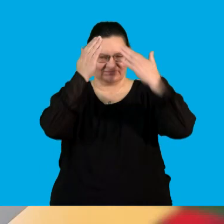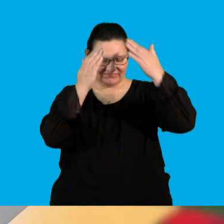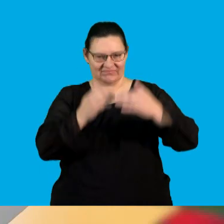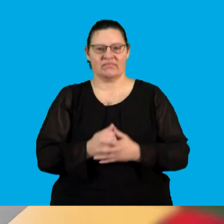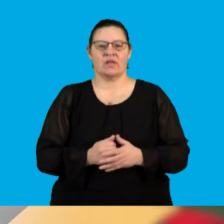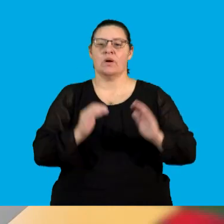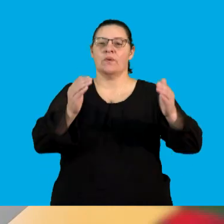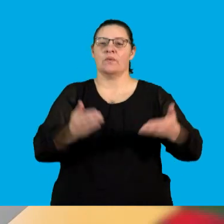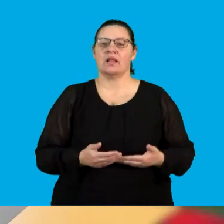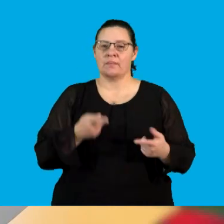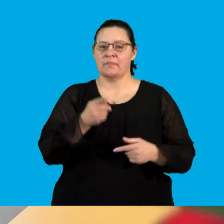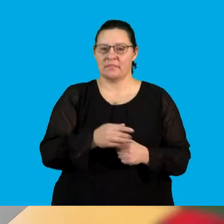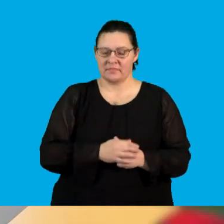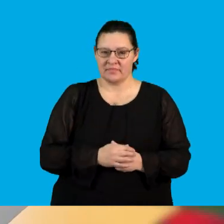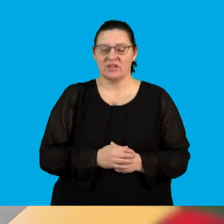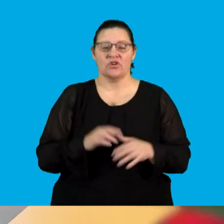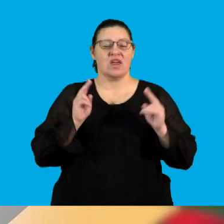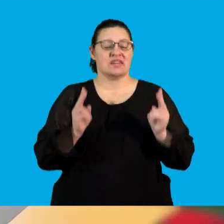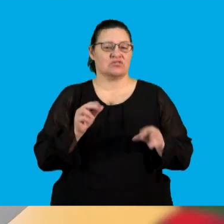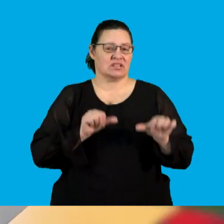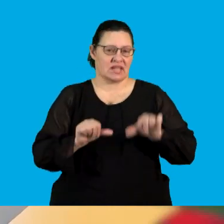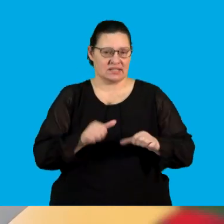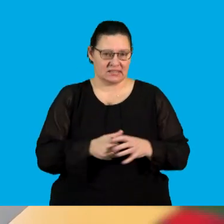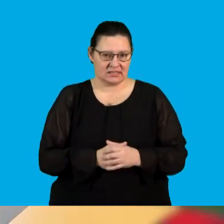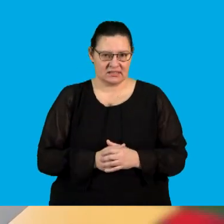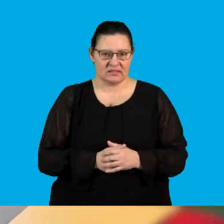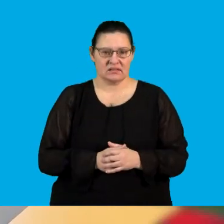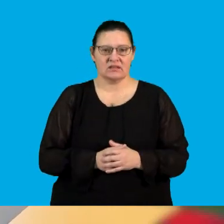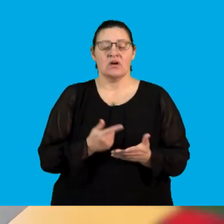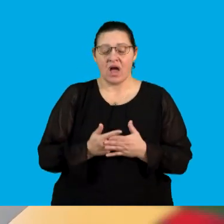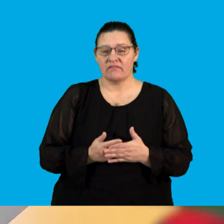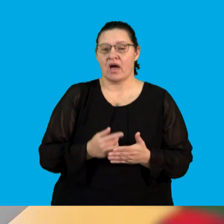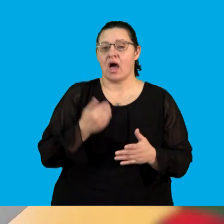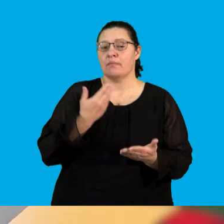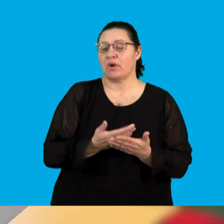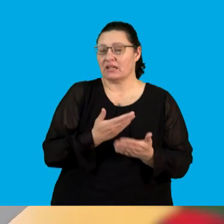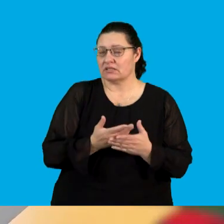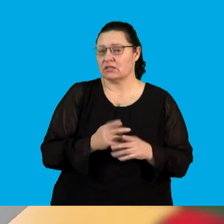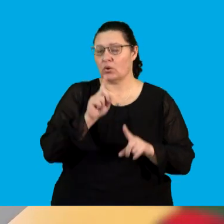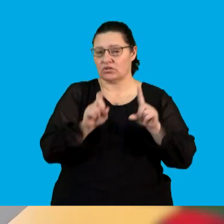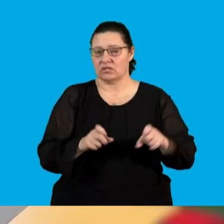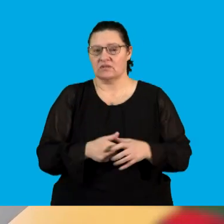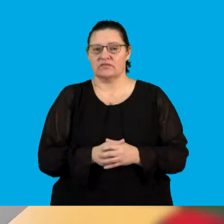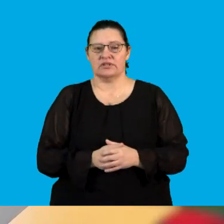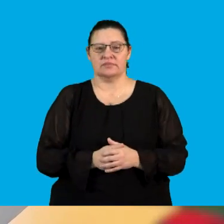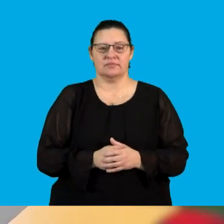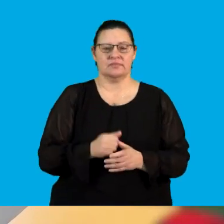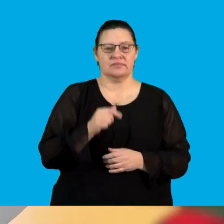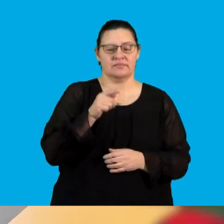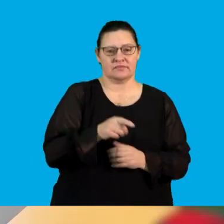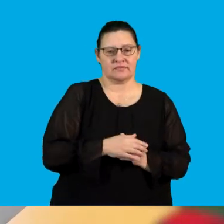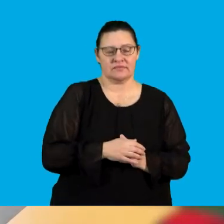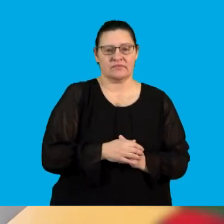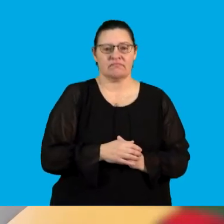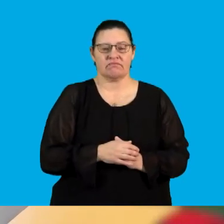Hello learners and welcome to your Natural Sciences lesson. So today we're going to be doing practice questions that are based on acid-base reactions. So let's